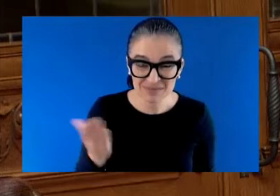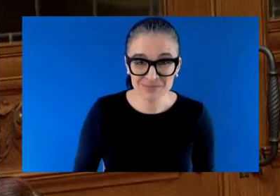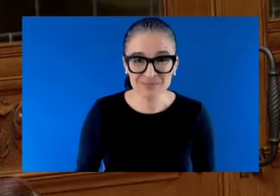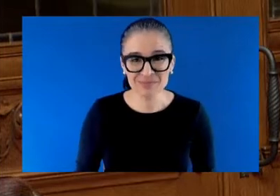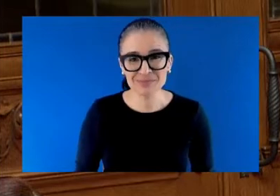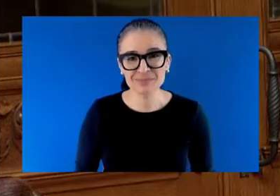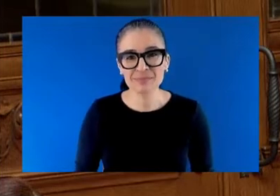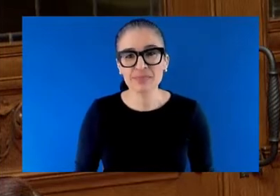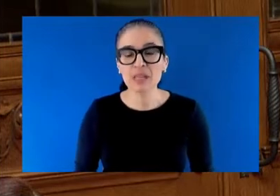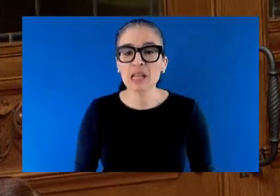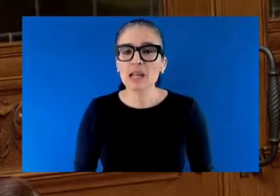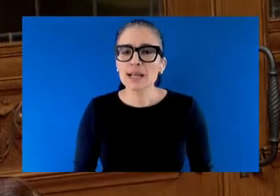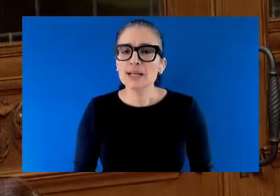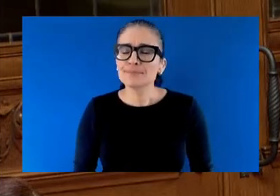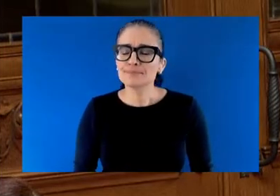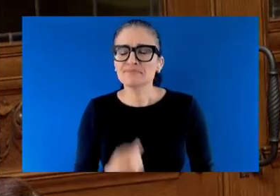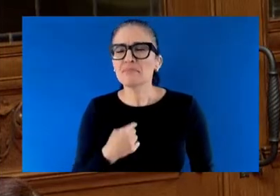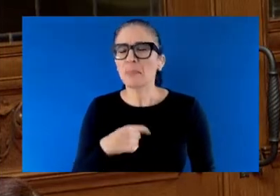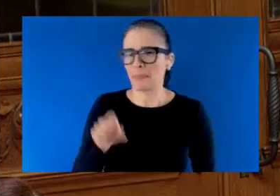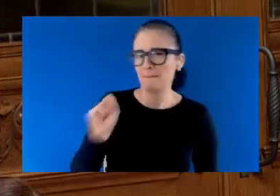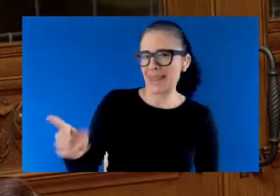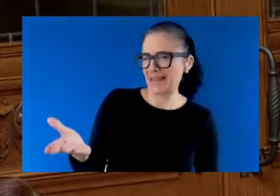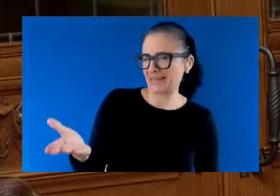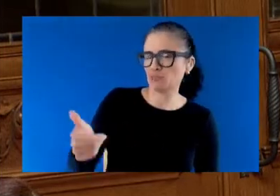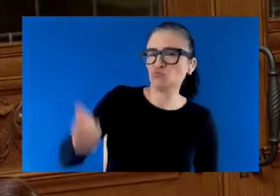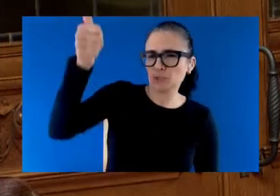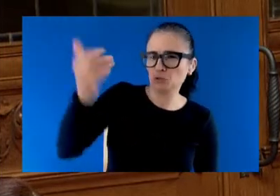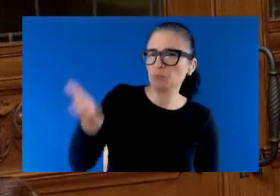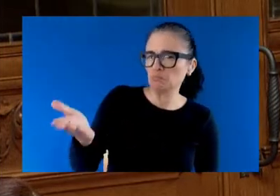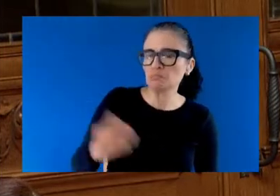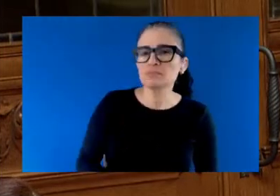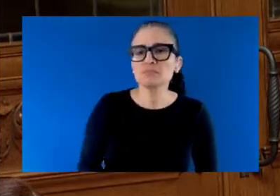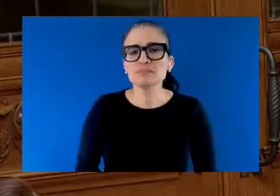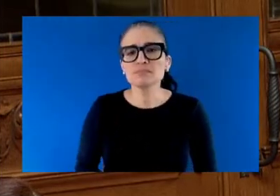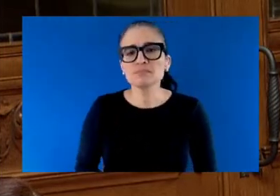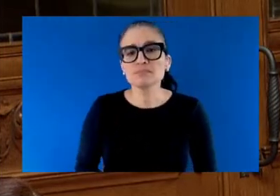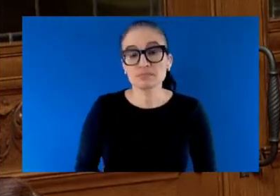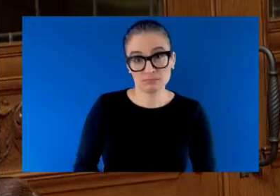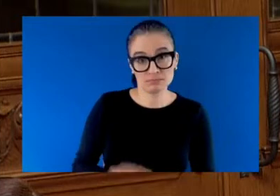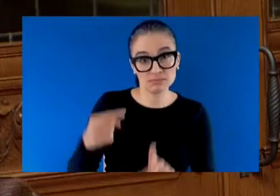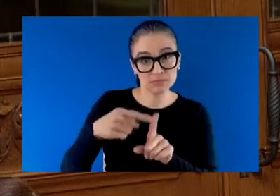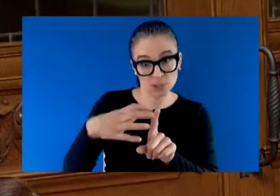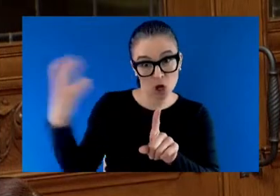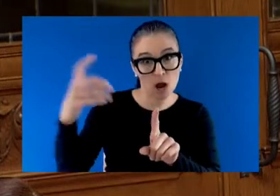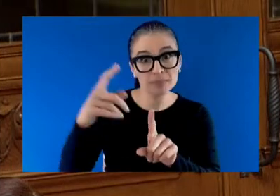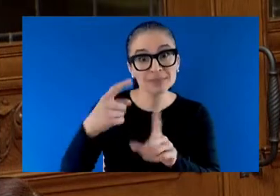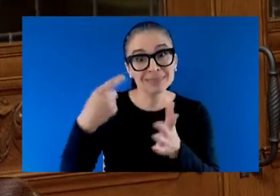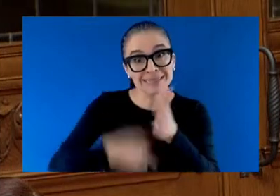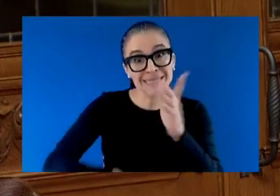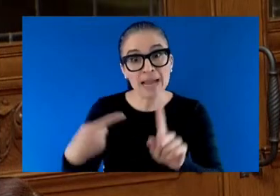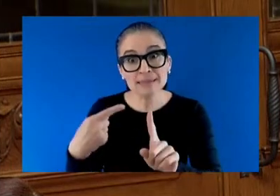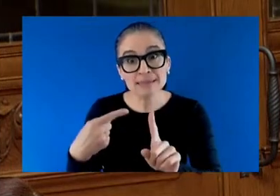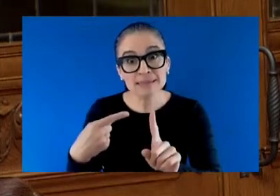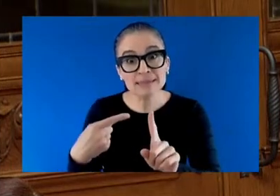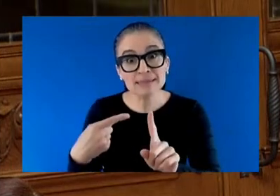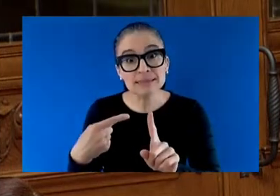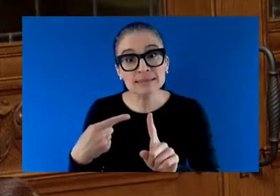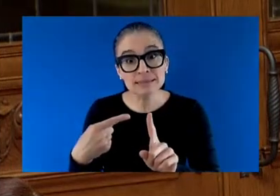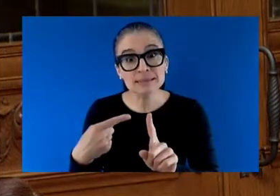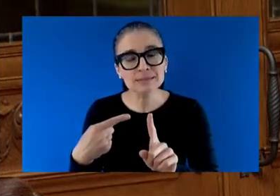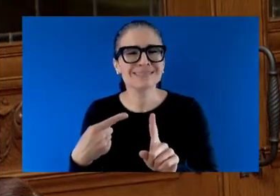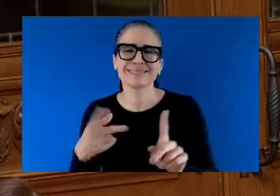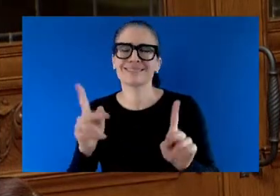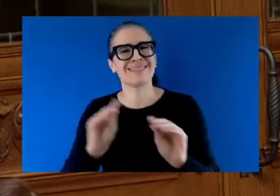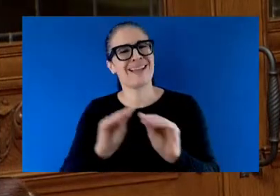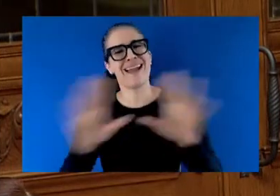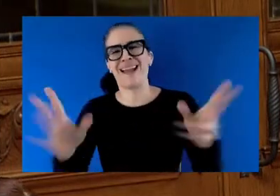My question to the Premier, the carbon tax scam is over. The people are waking up and they want their money back. Will you listen to the people